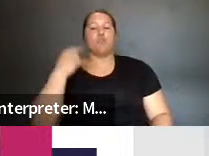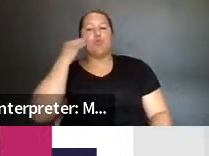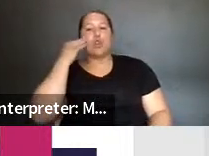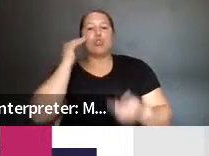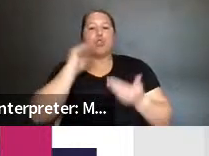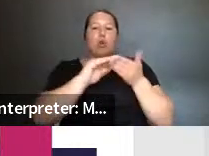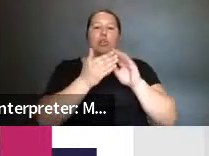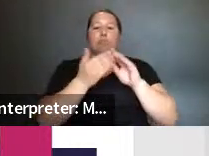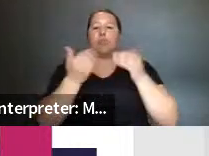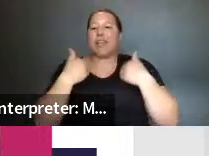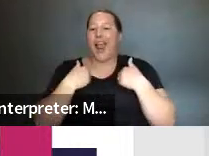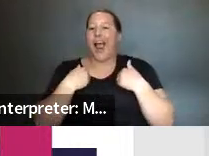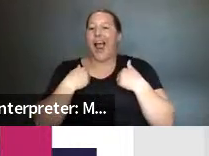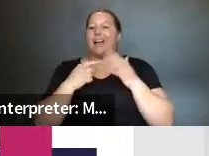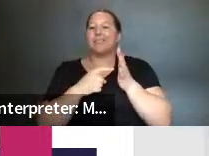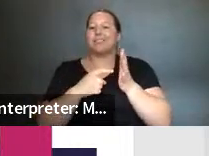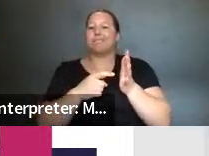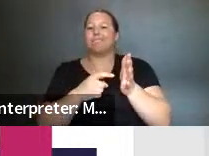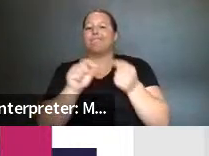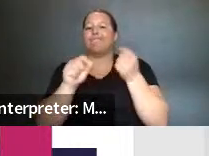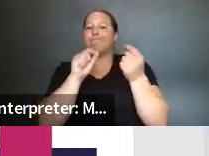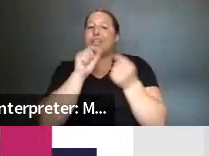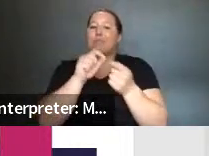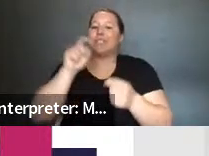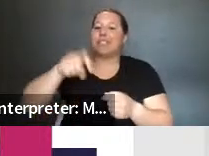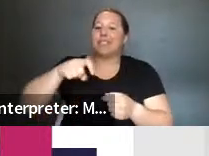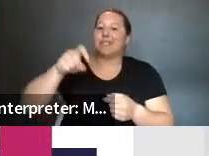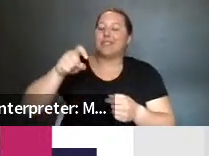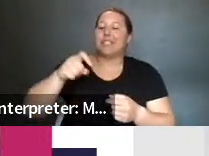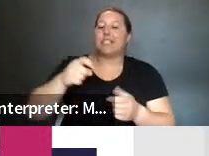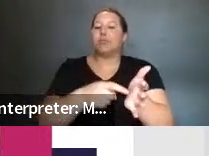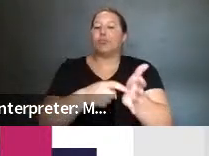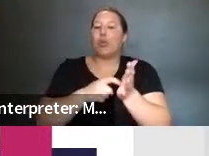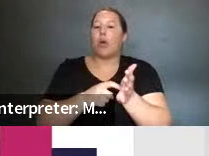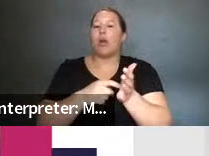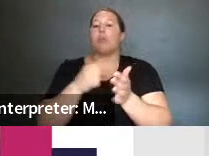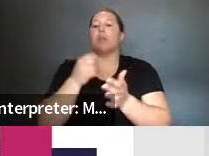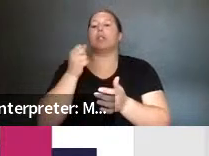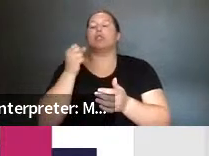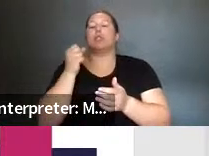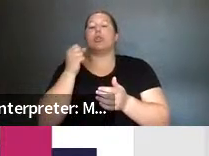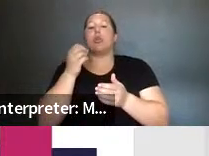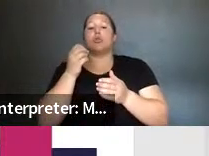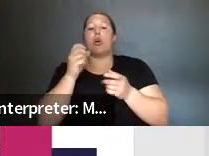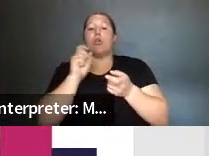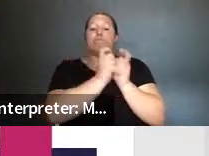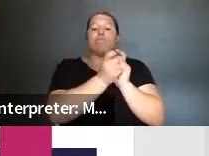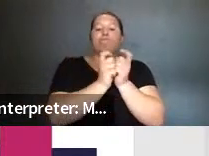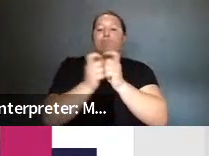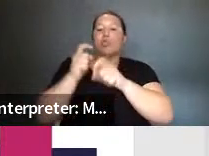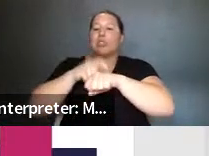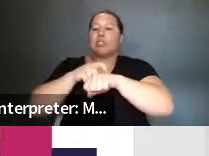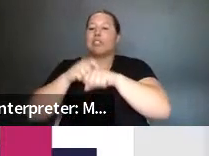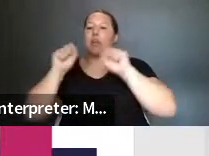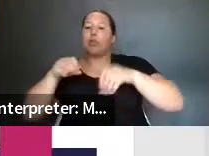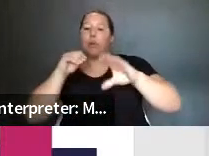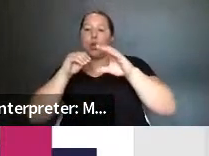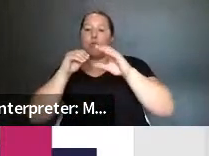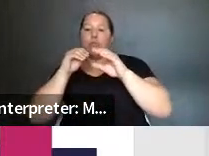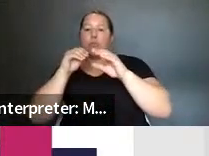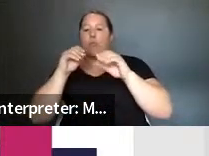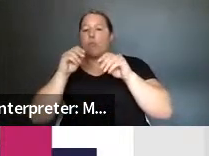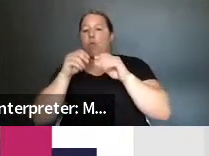may not meet the needs of our residents. So we have made those adjustments to have evening hours as well as hours on